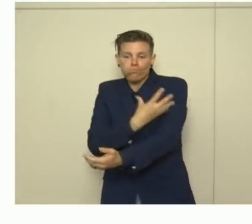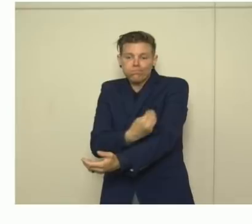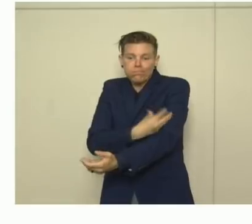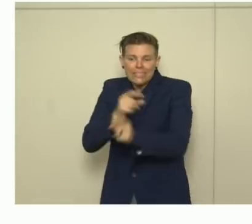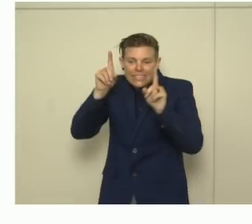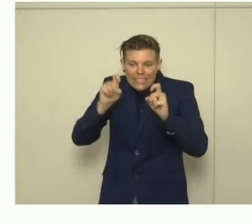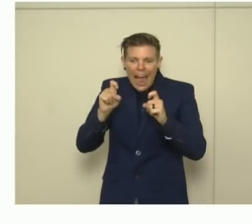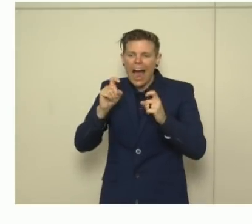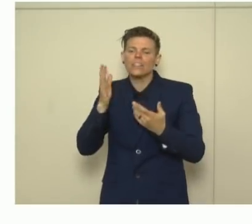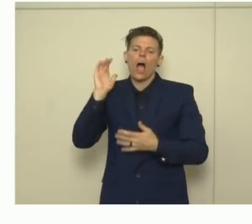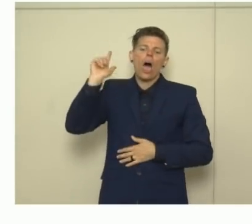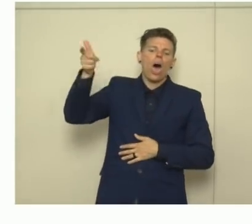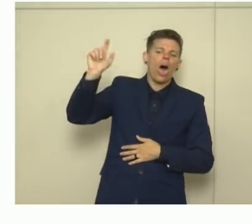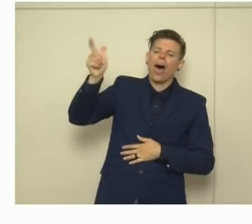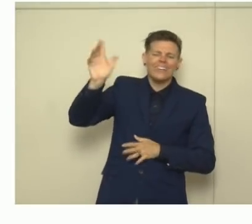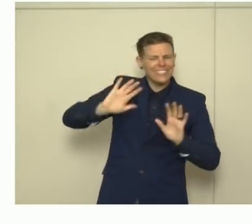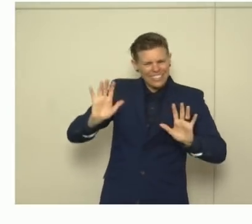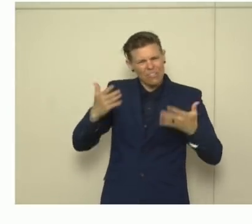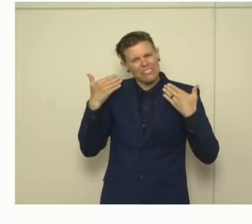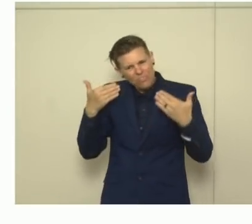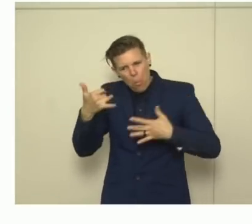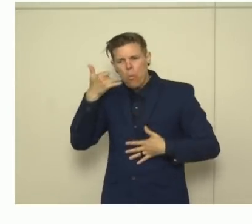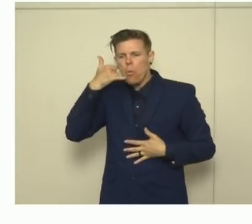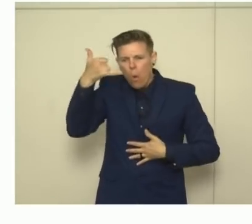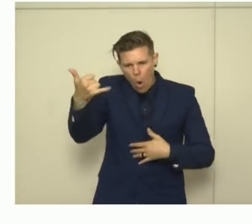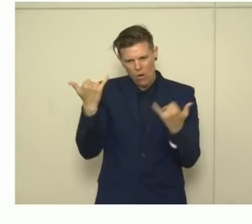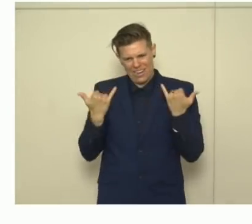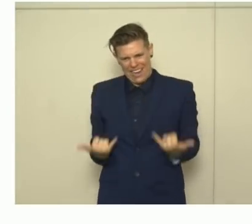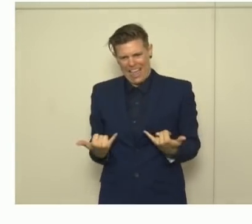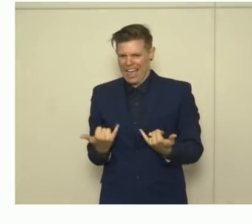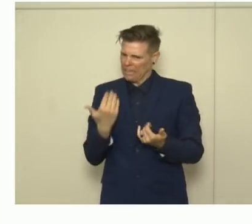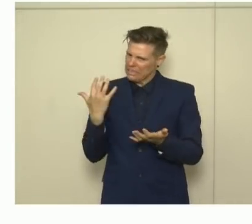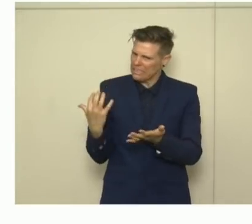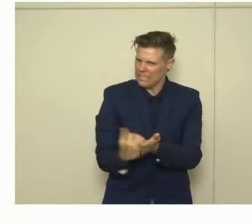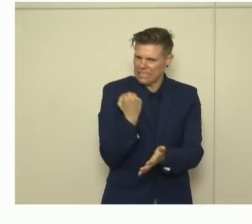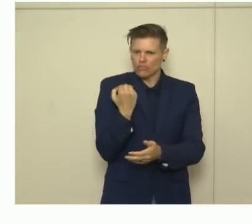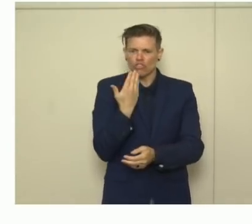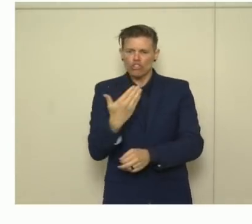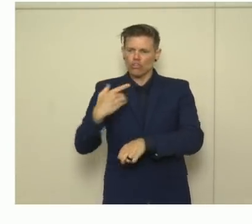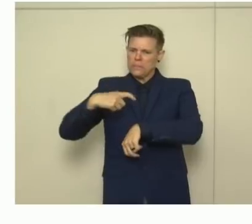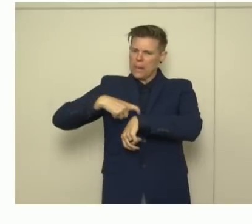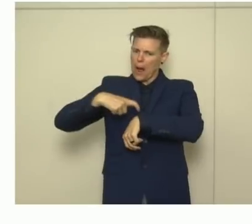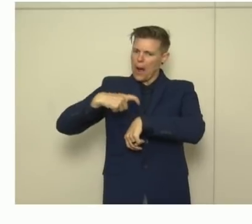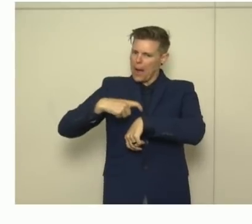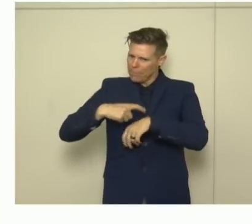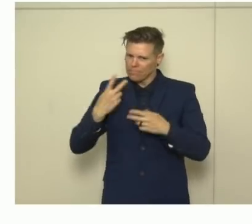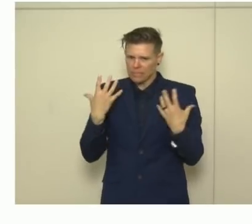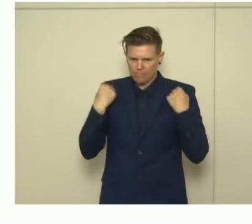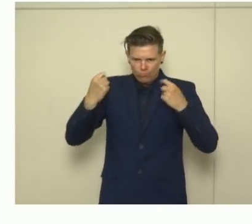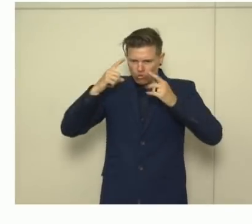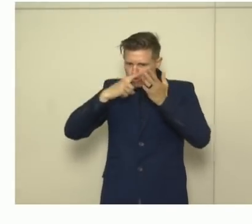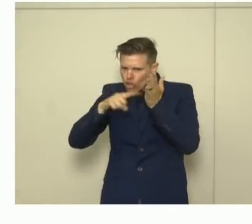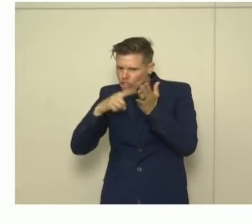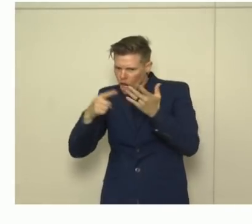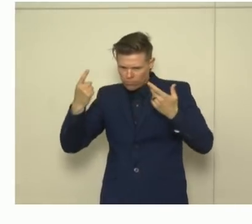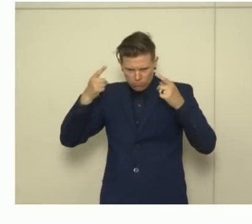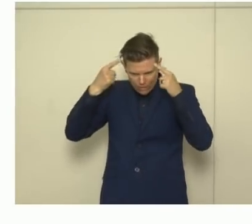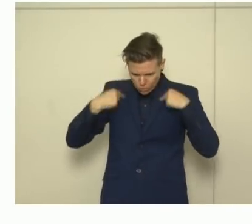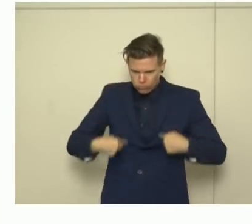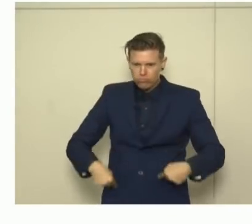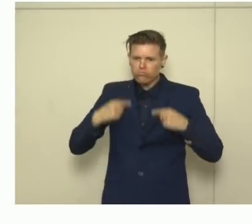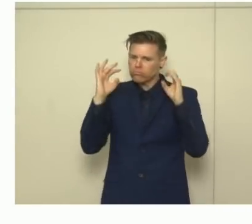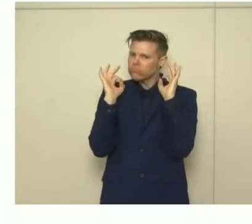call. Get those done. This isn't a bad time to get caught up in those elective procedures before we do go into the fall flu season in the